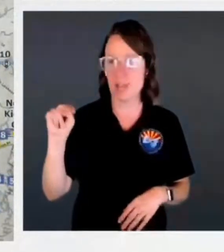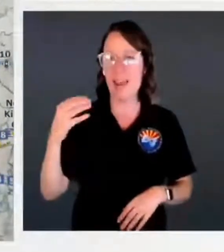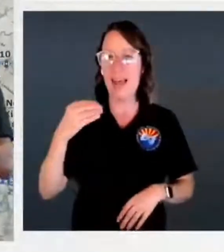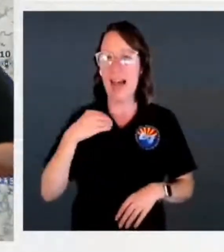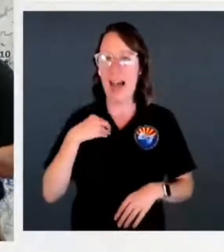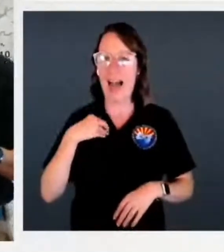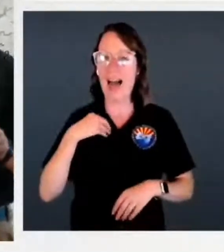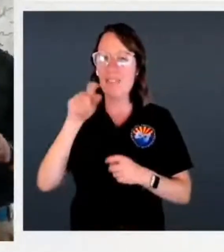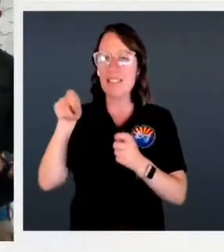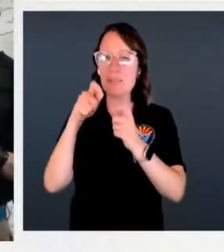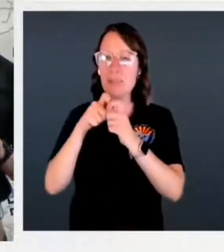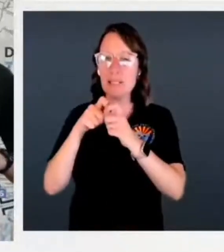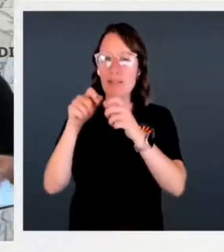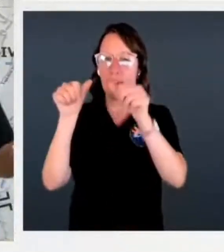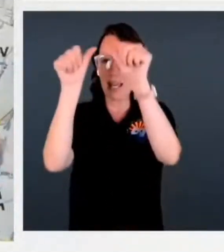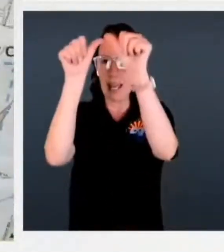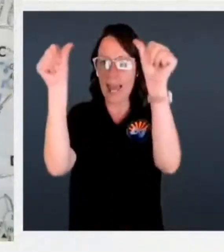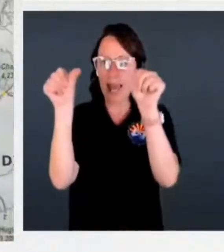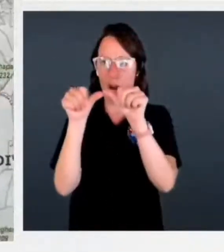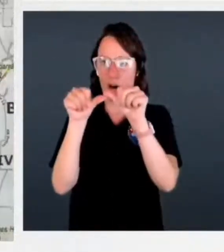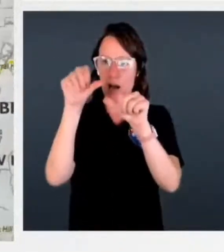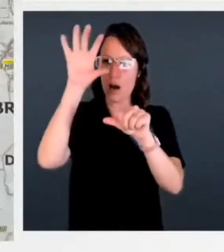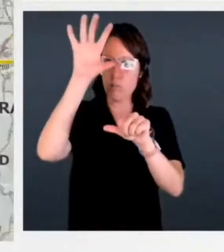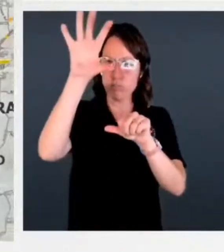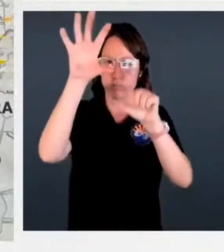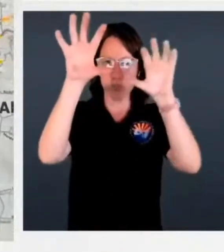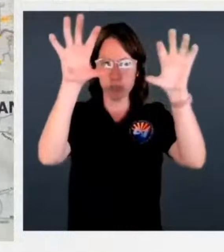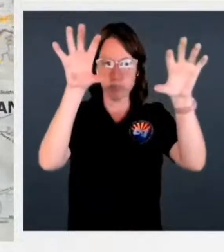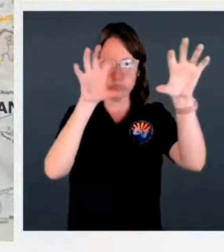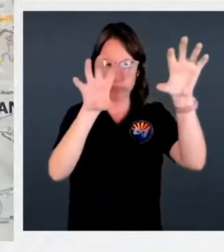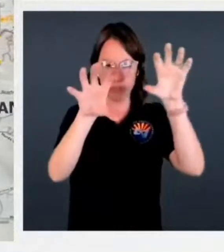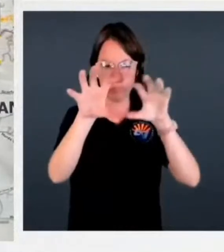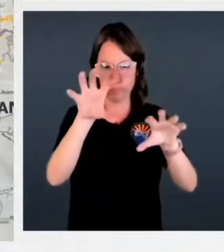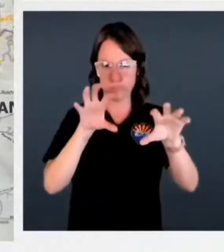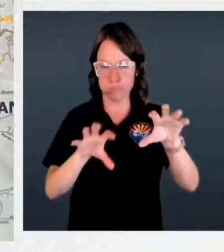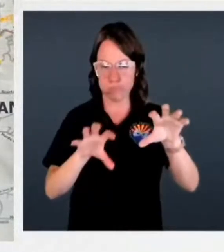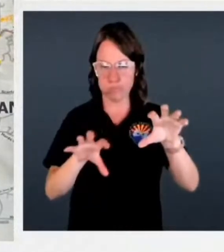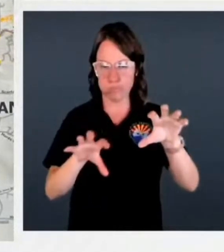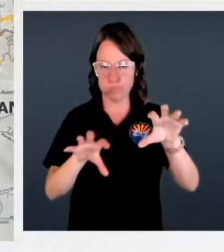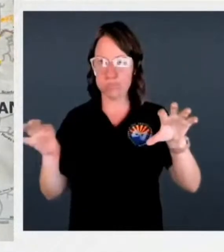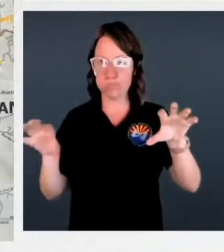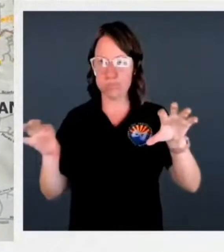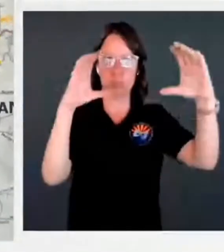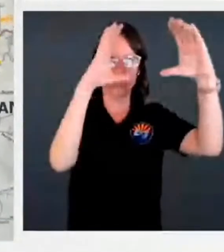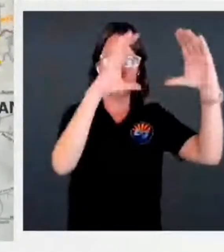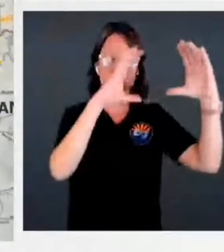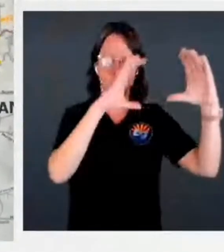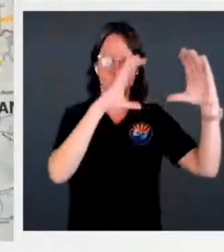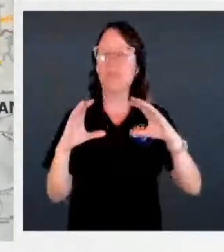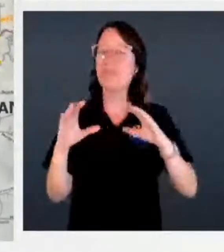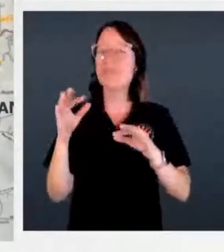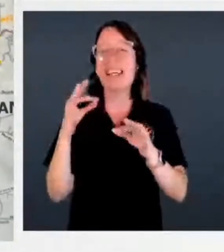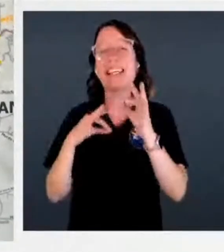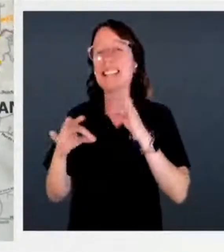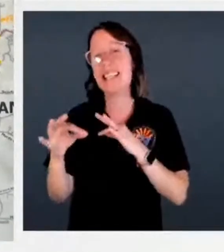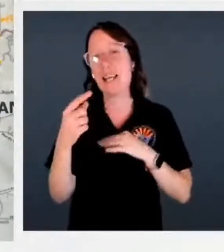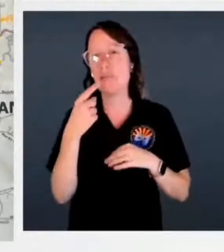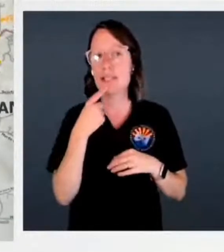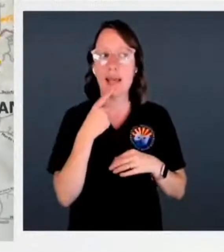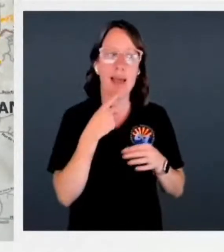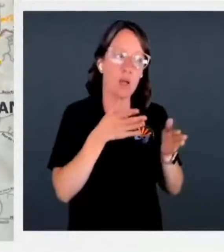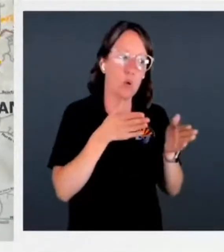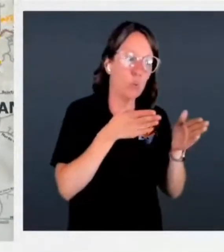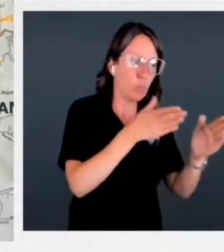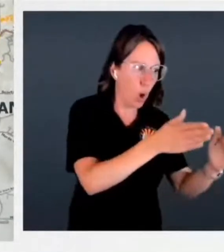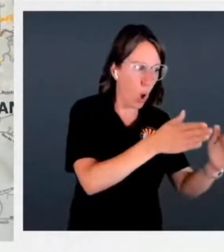up throughout the county. And instead of the days of drawing it out on a map and saying this road to this road, we can just punch that zone and in